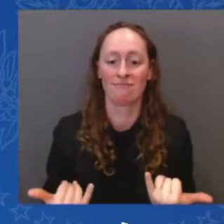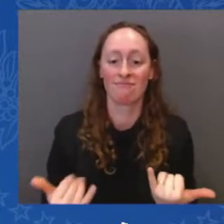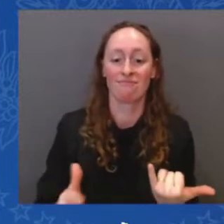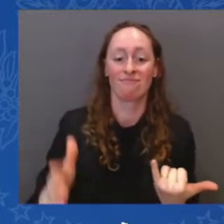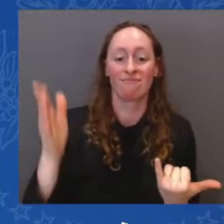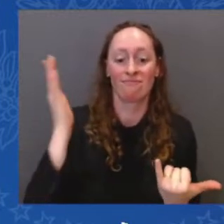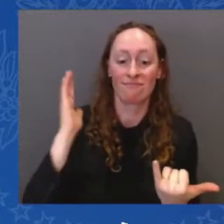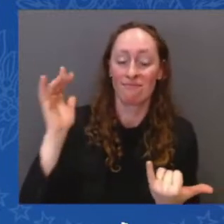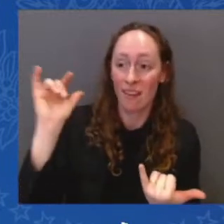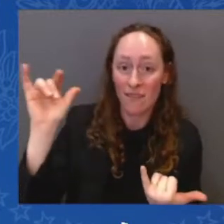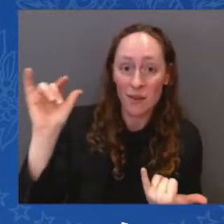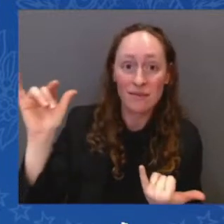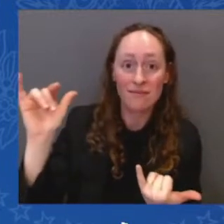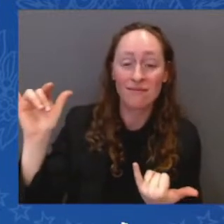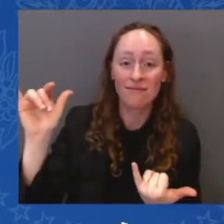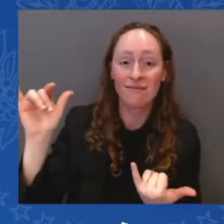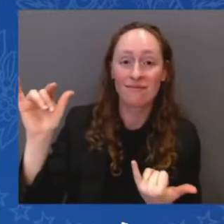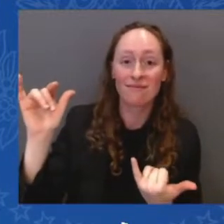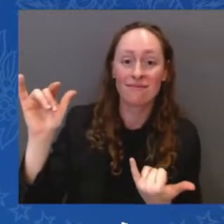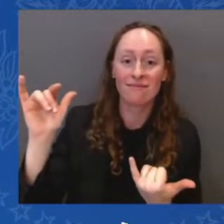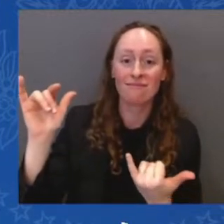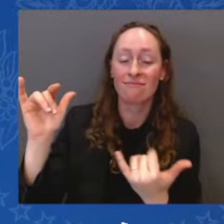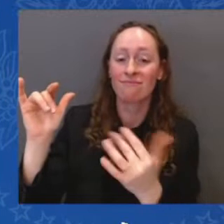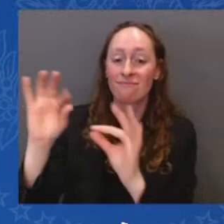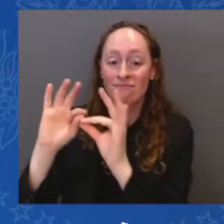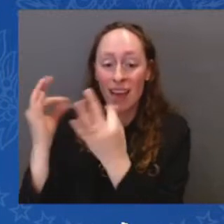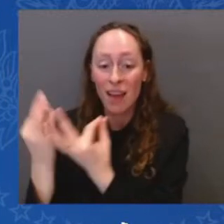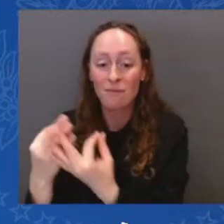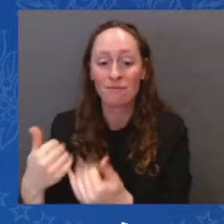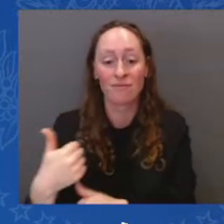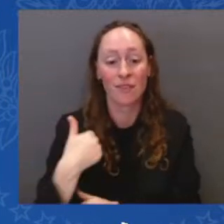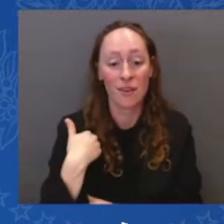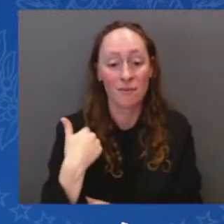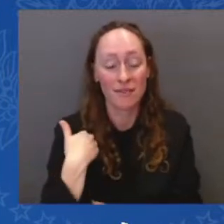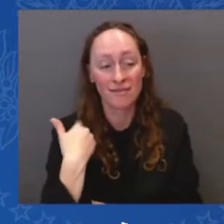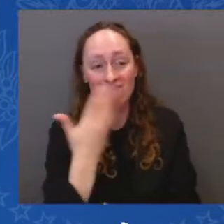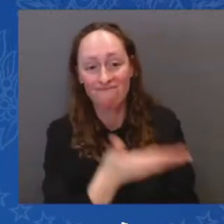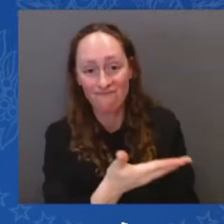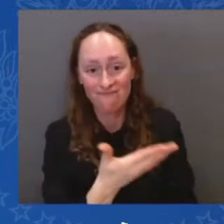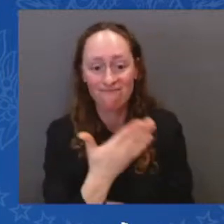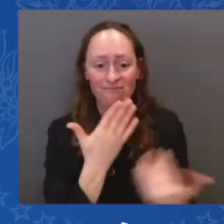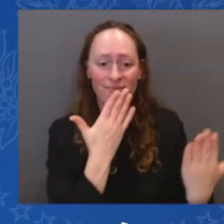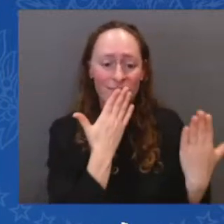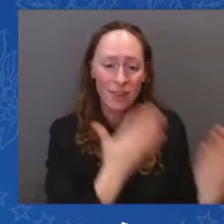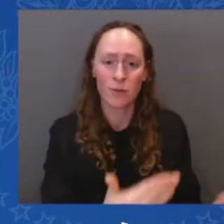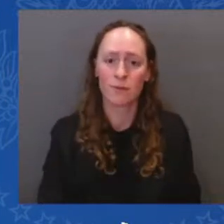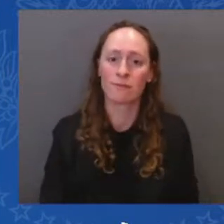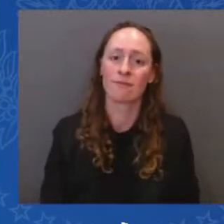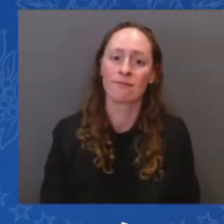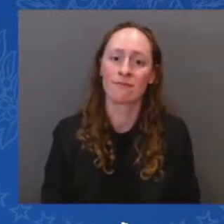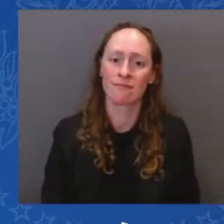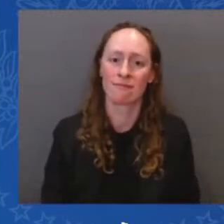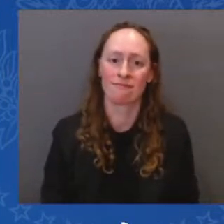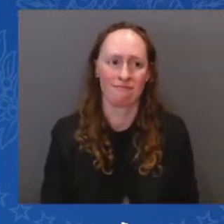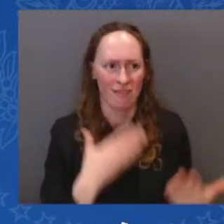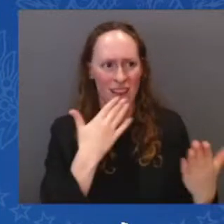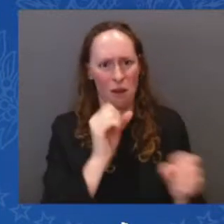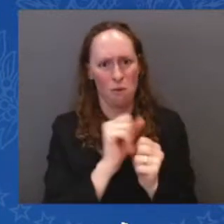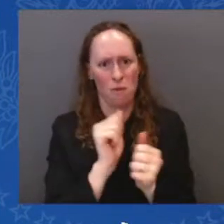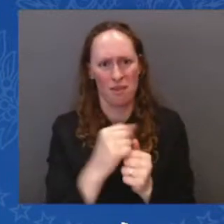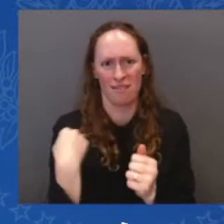with and for the past 3 years. For the opportunity to continue